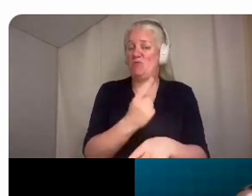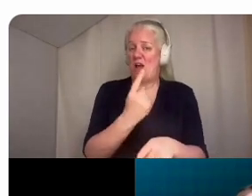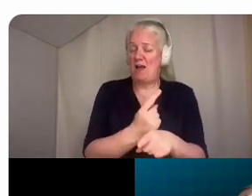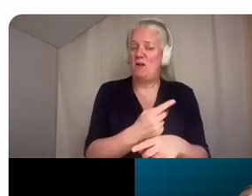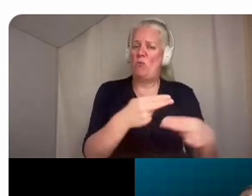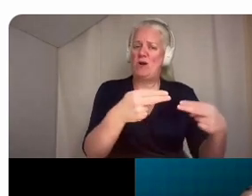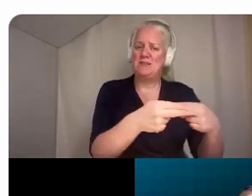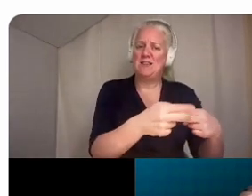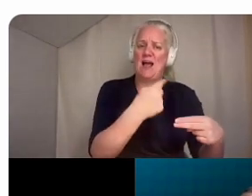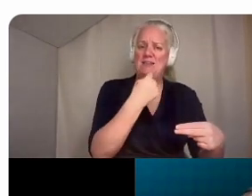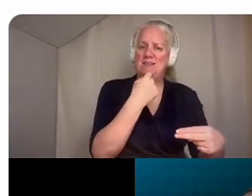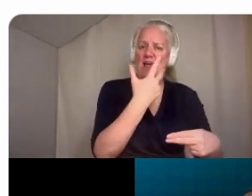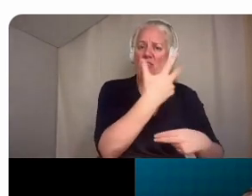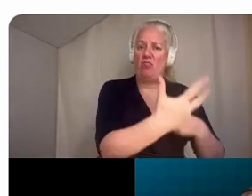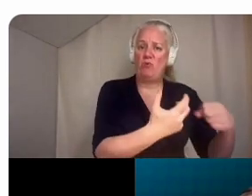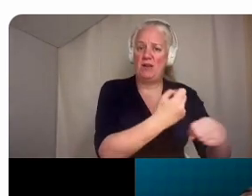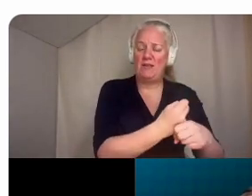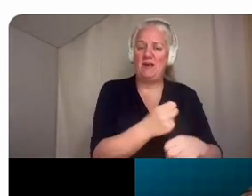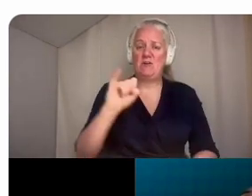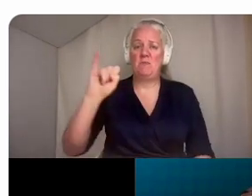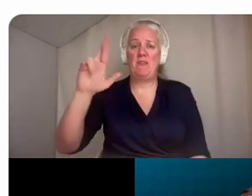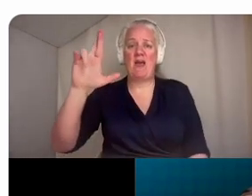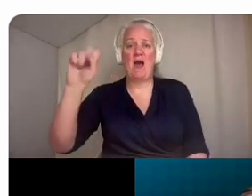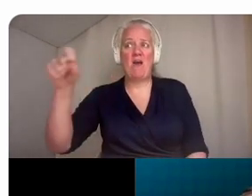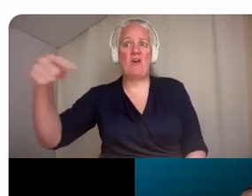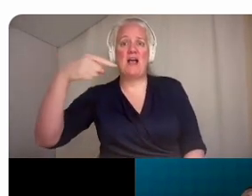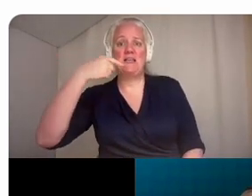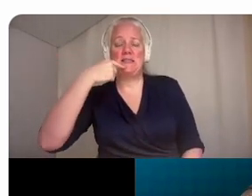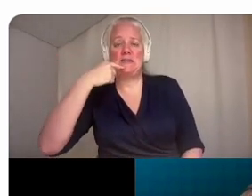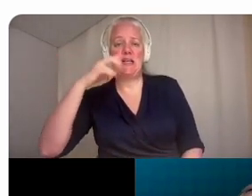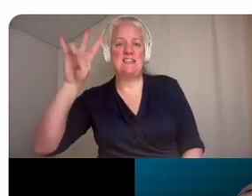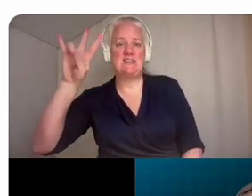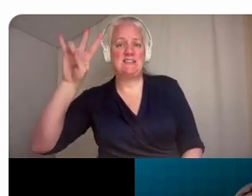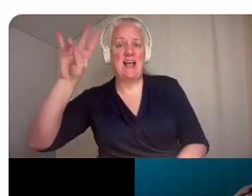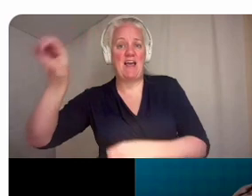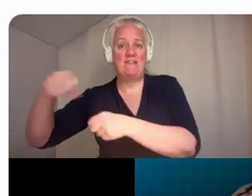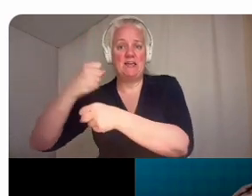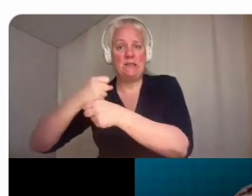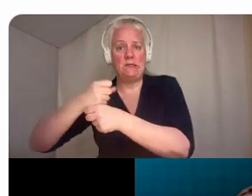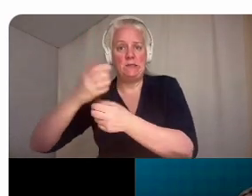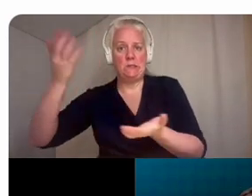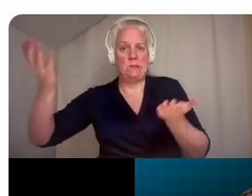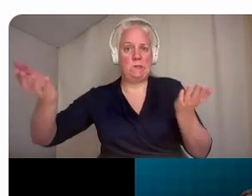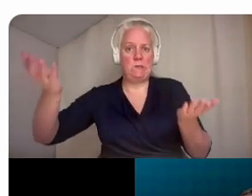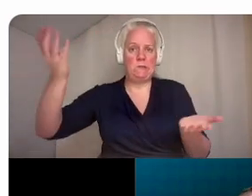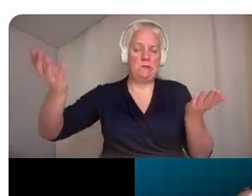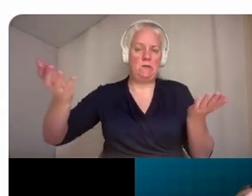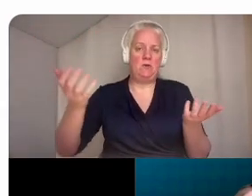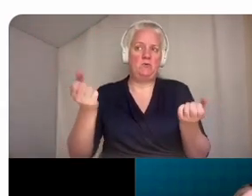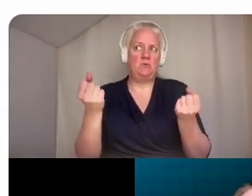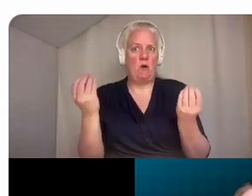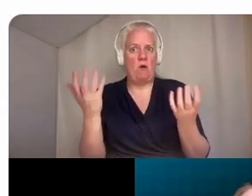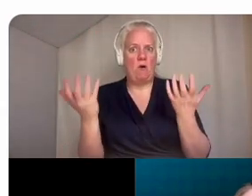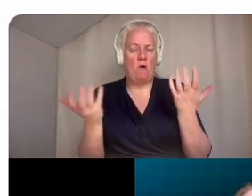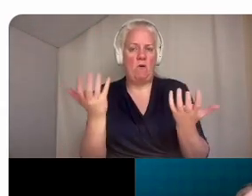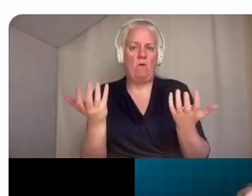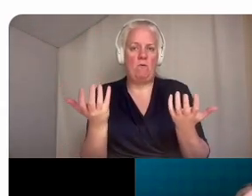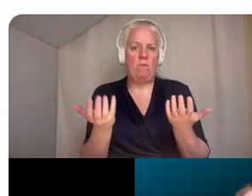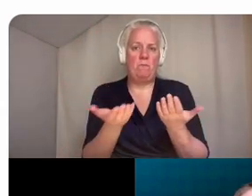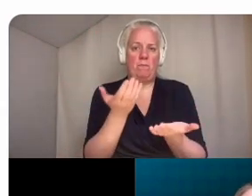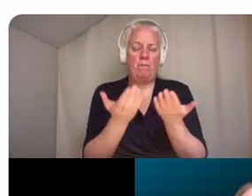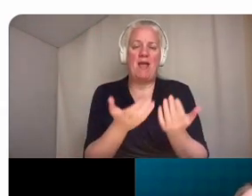3 years. The IRS has referenced keep records up to 7 years. So again, you may